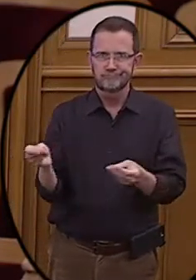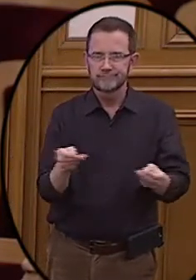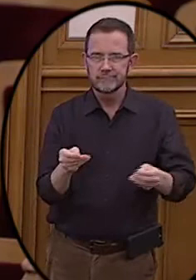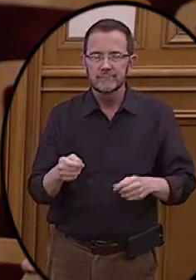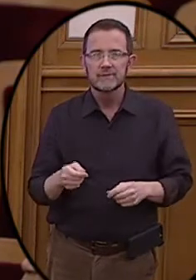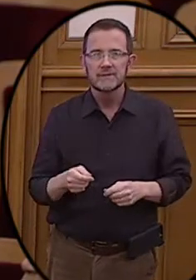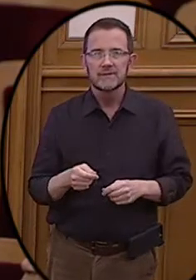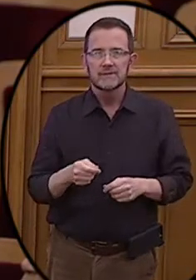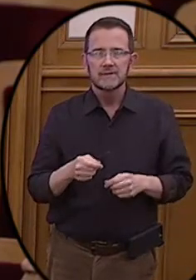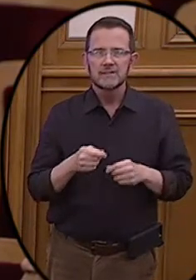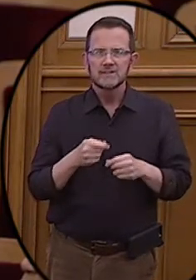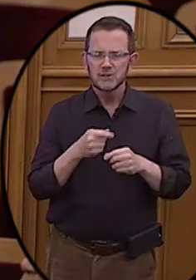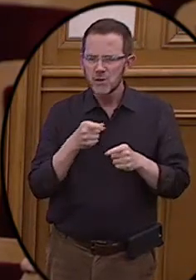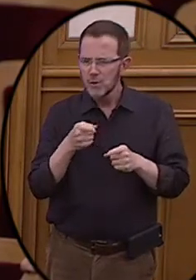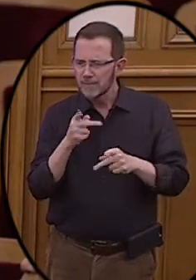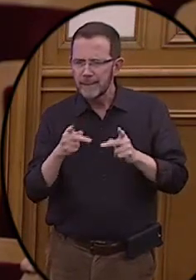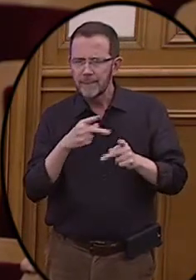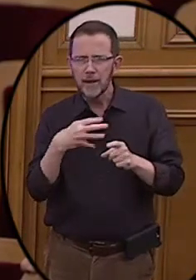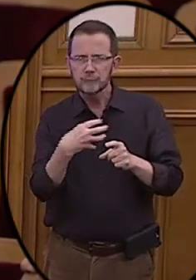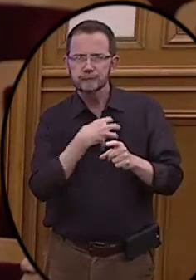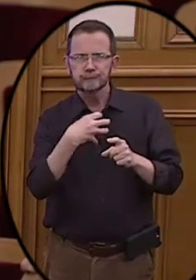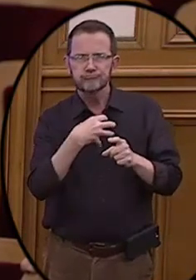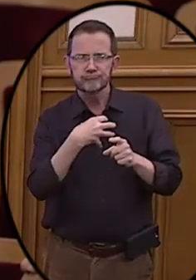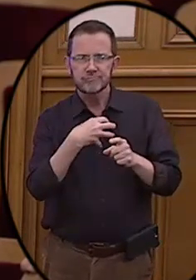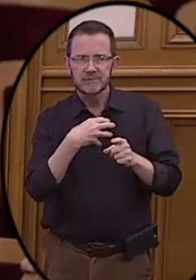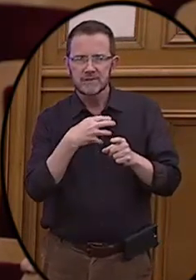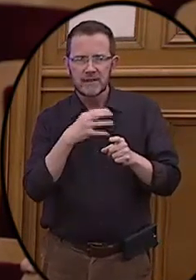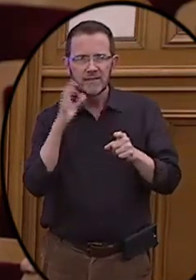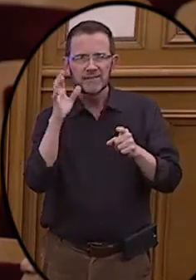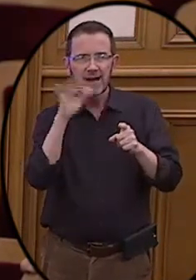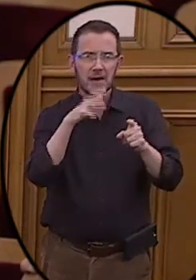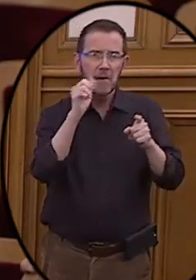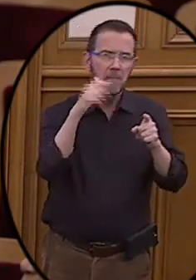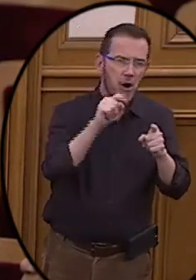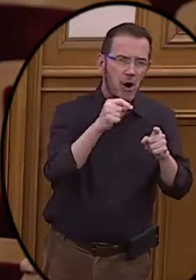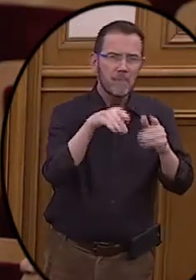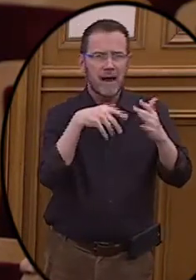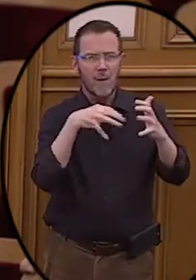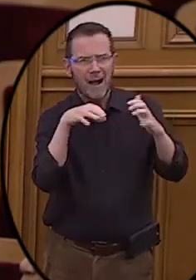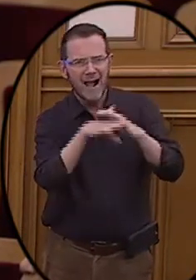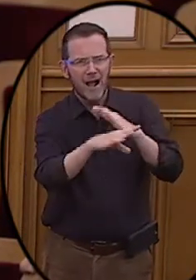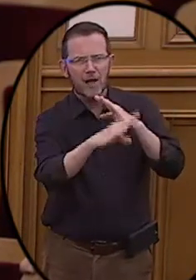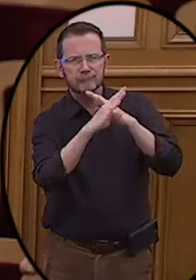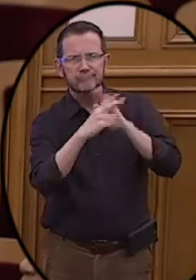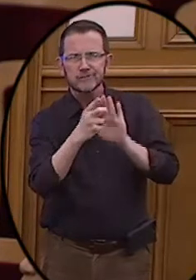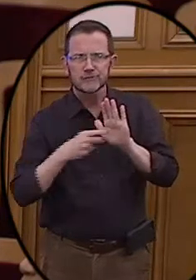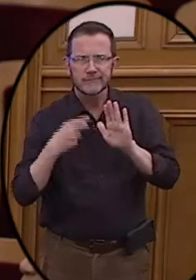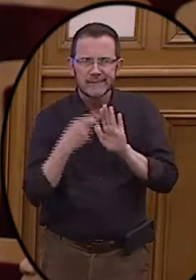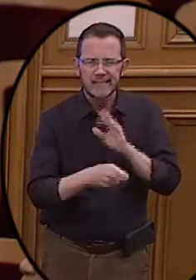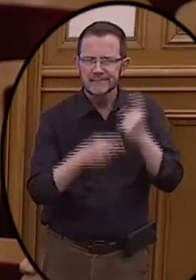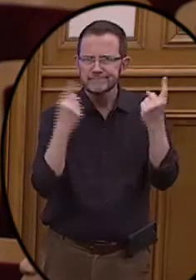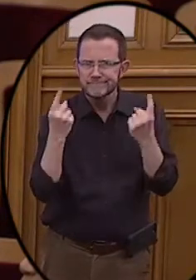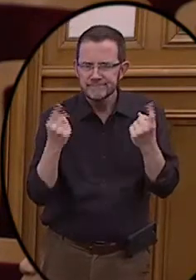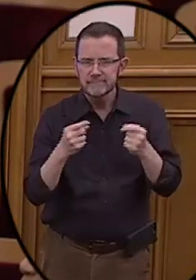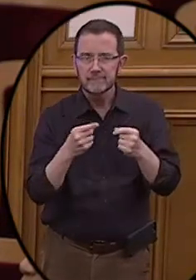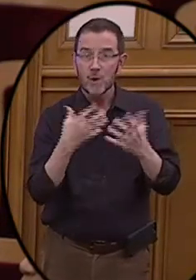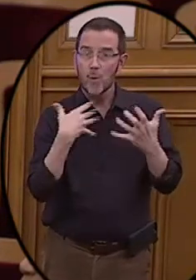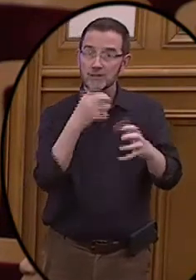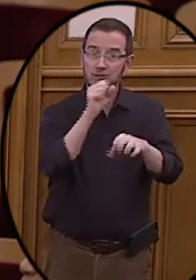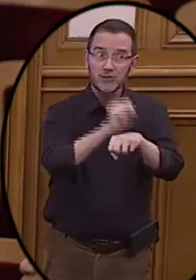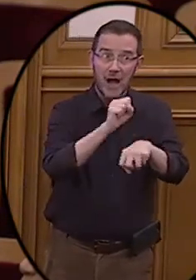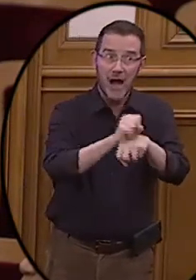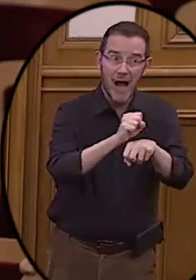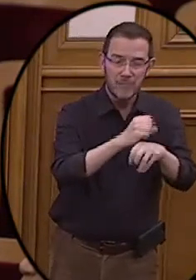claims involving discrimination in housing, as well as employment, business